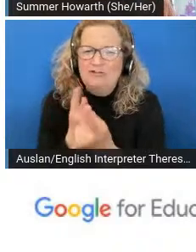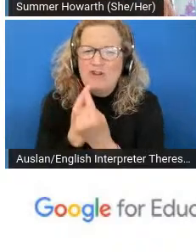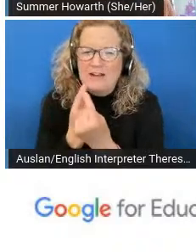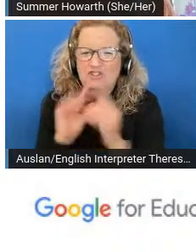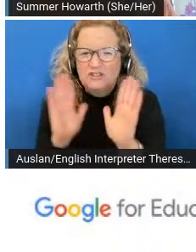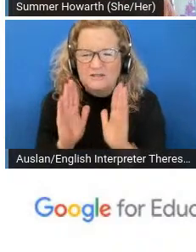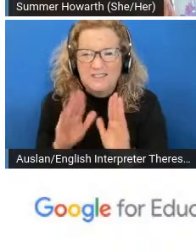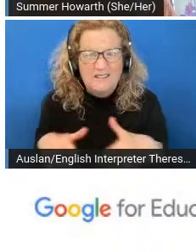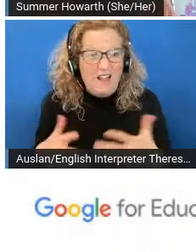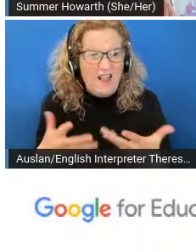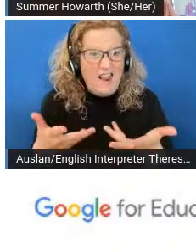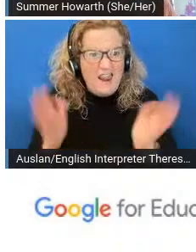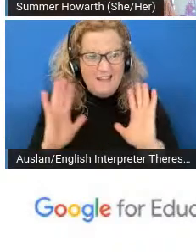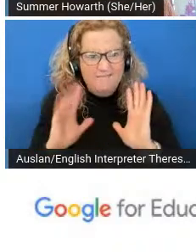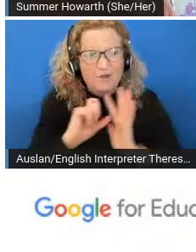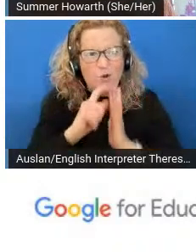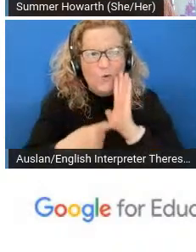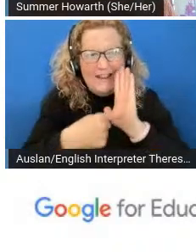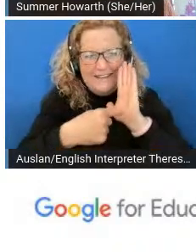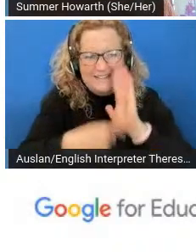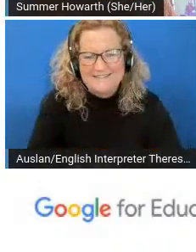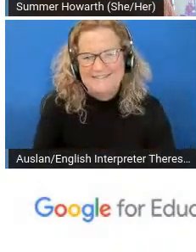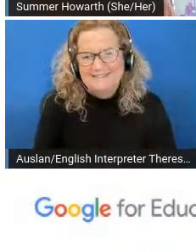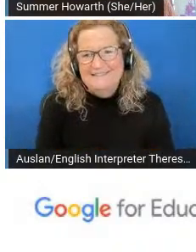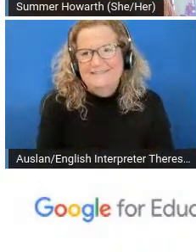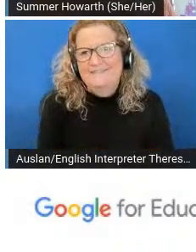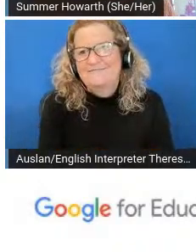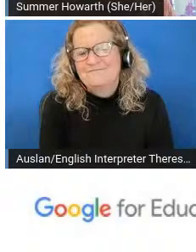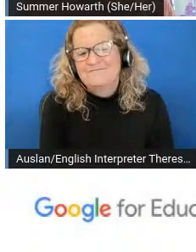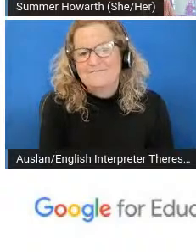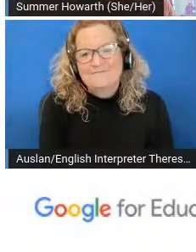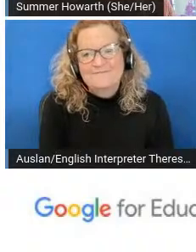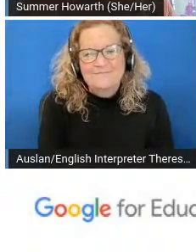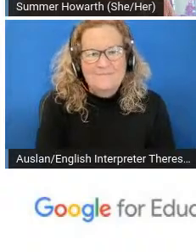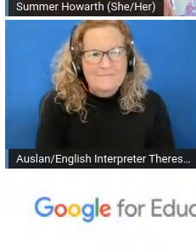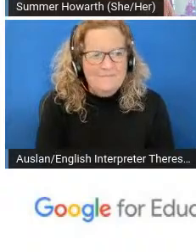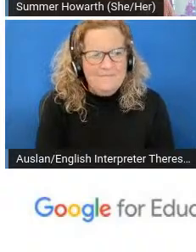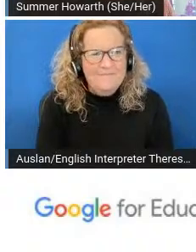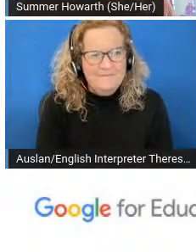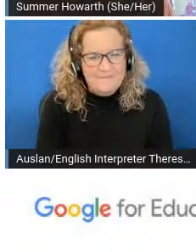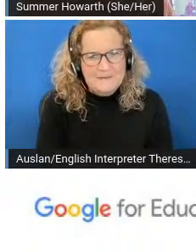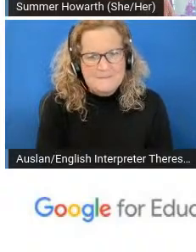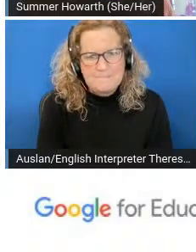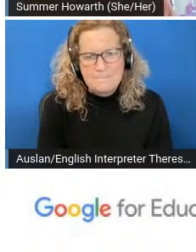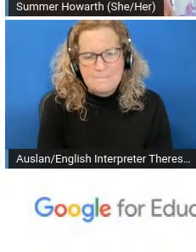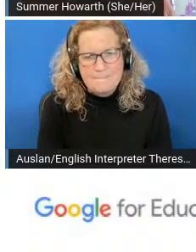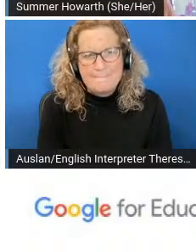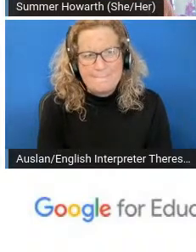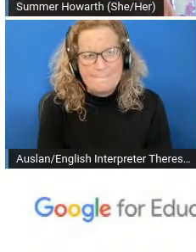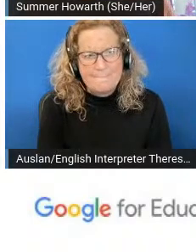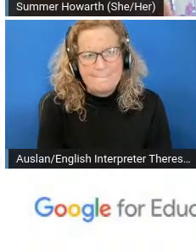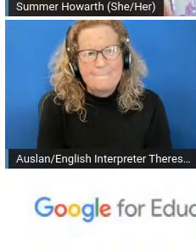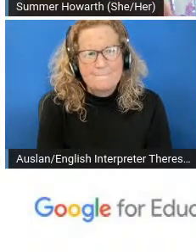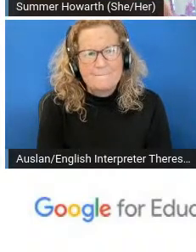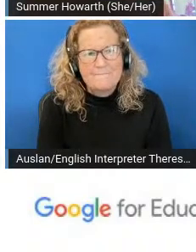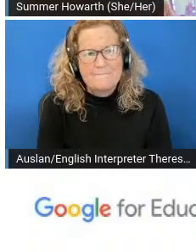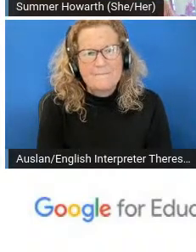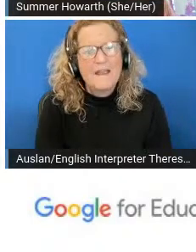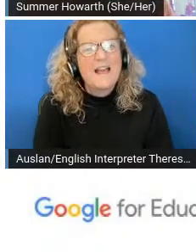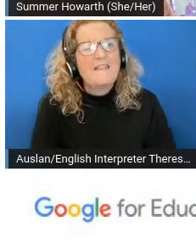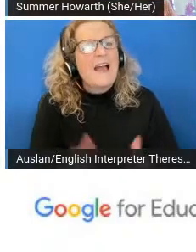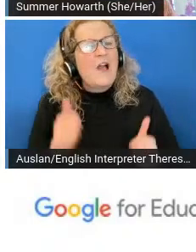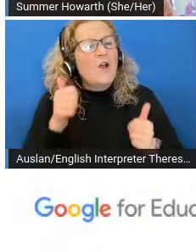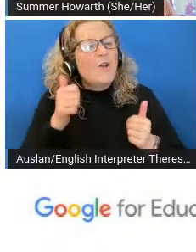it. Just go for it. What a nice connector between teachers and their nostalgia